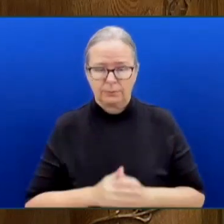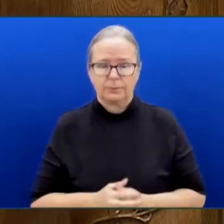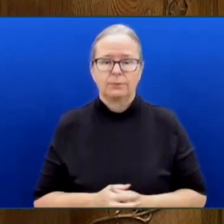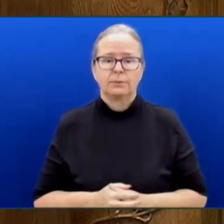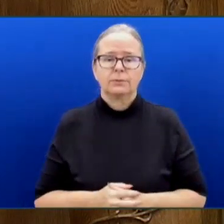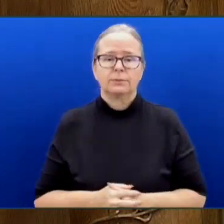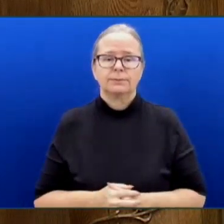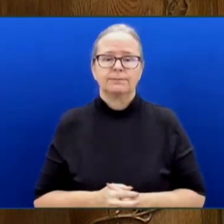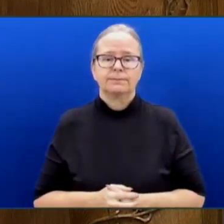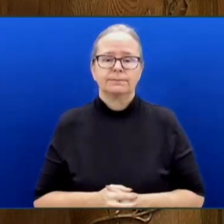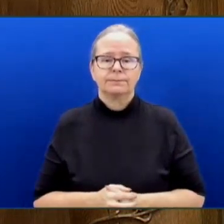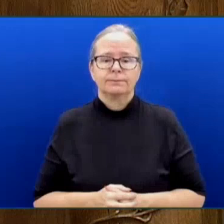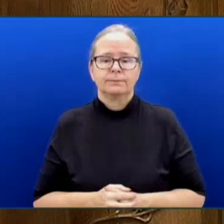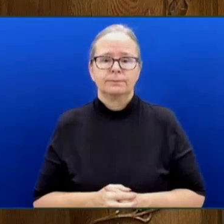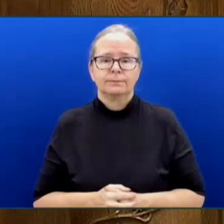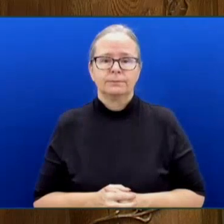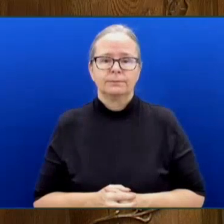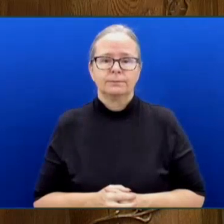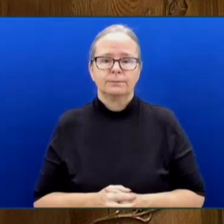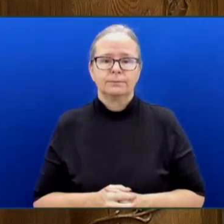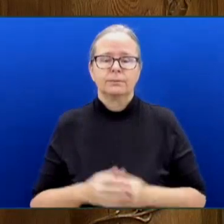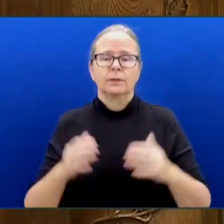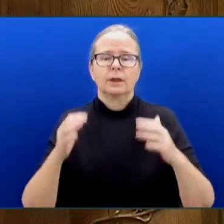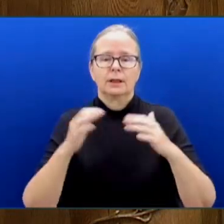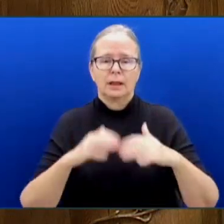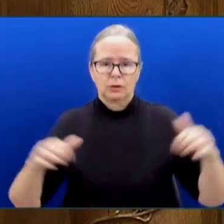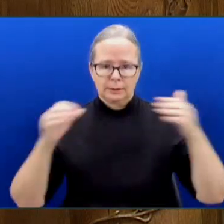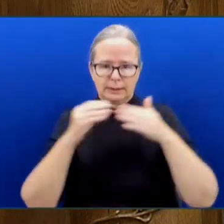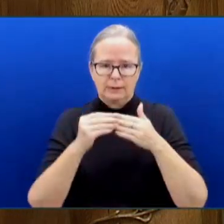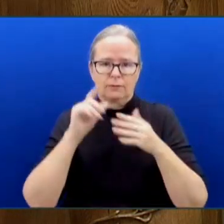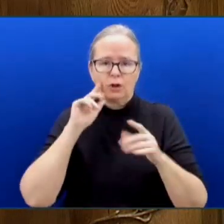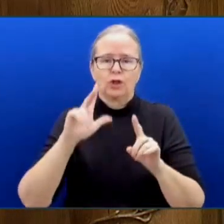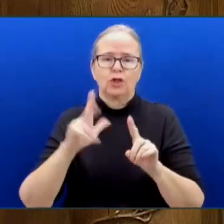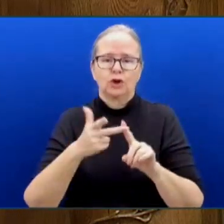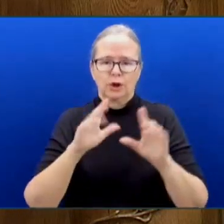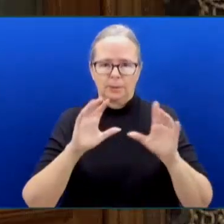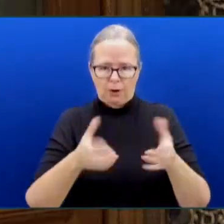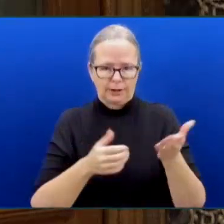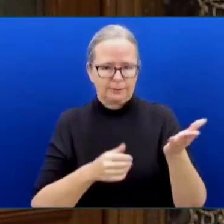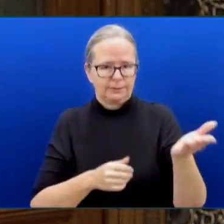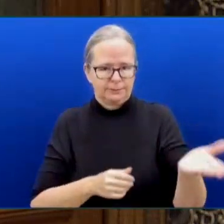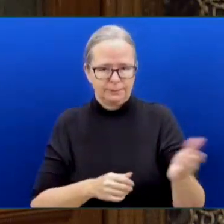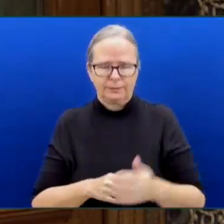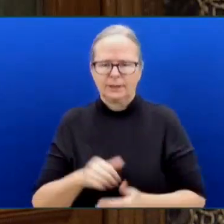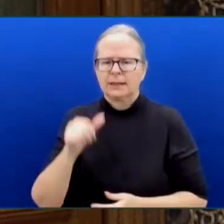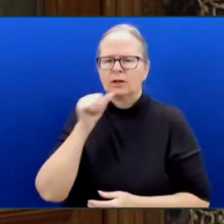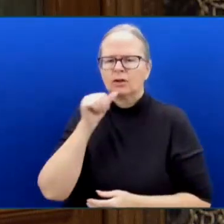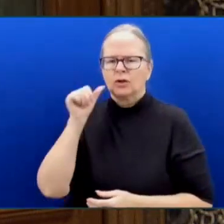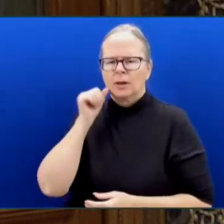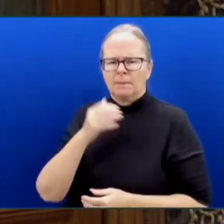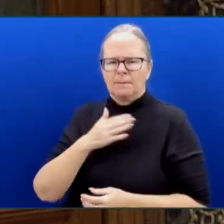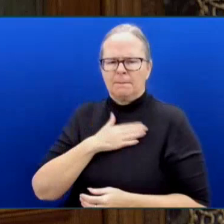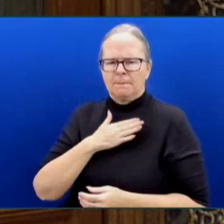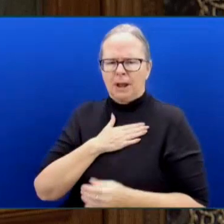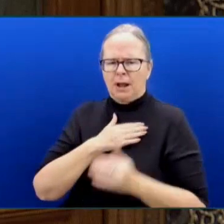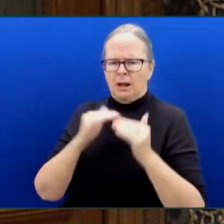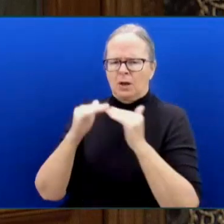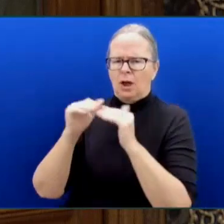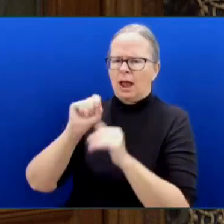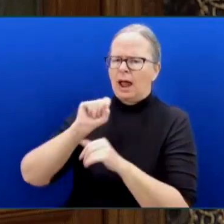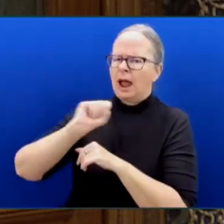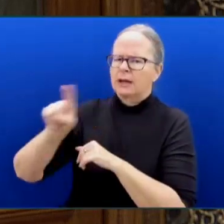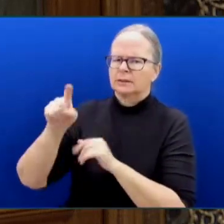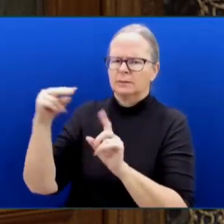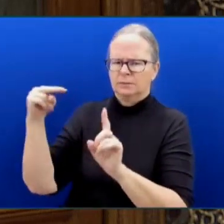House Leader of Third Party. Thank you, Mr. Speaker. Yesterday, my colleague asked about the lack of accountability and oversight in the Ministry of Children and